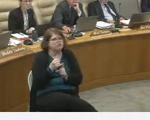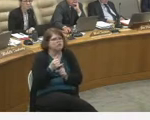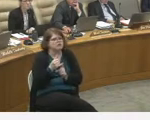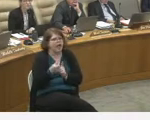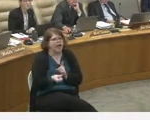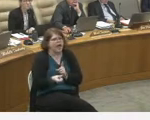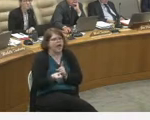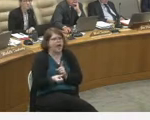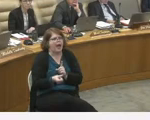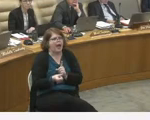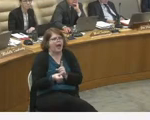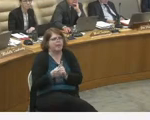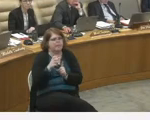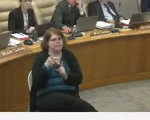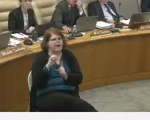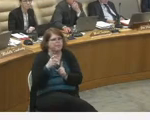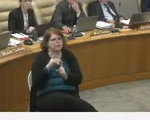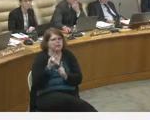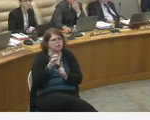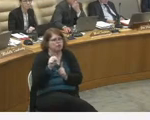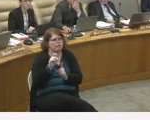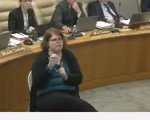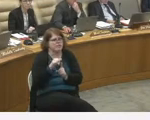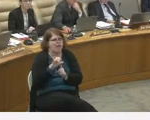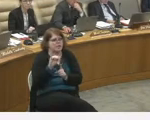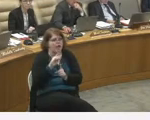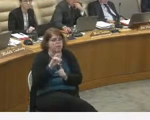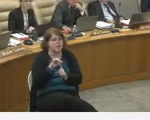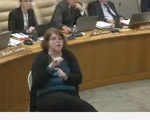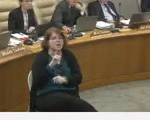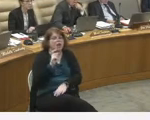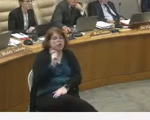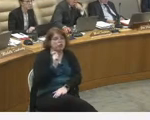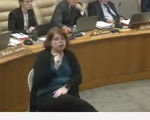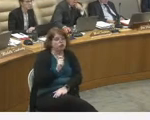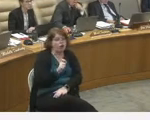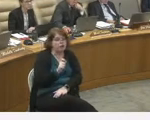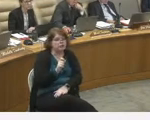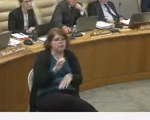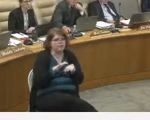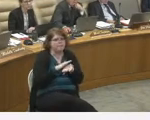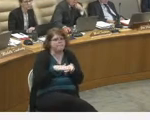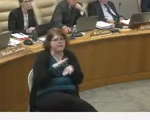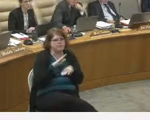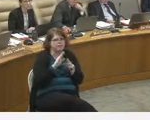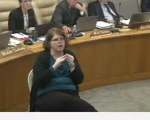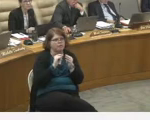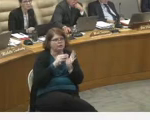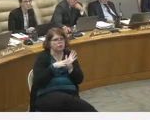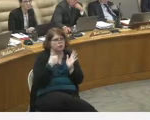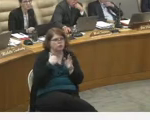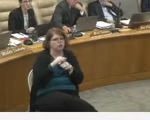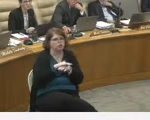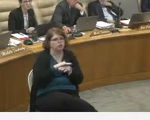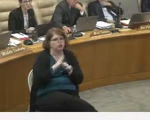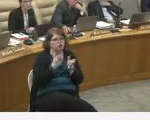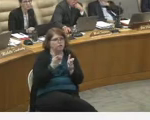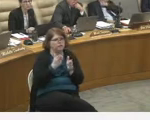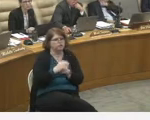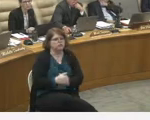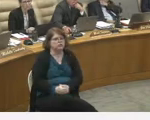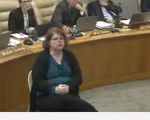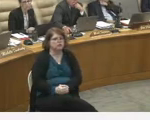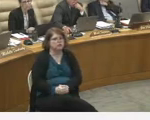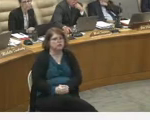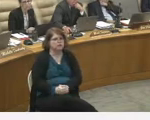of the of the counties the dots and the colors are the minimum number of students that we've served in those areas what do we do we do